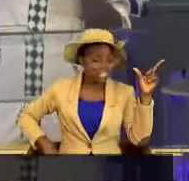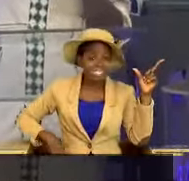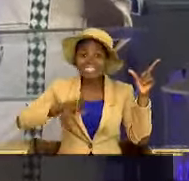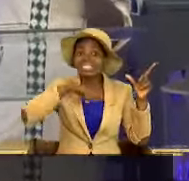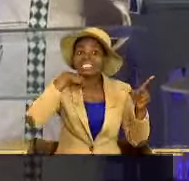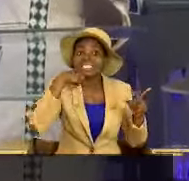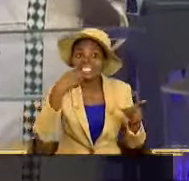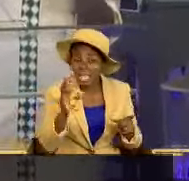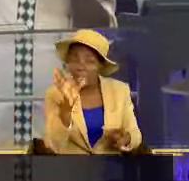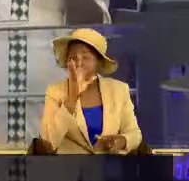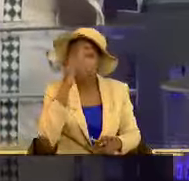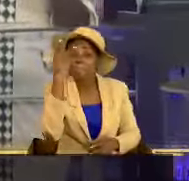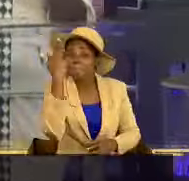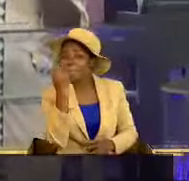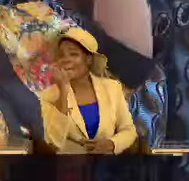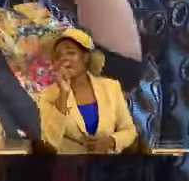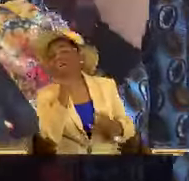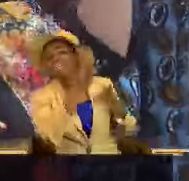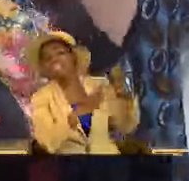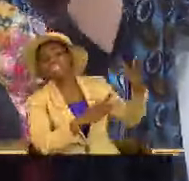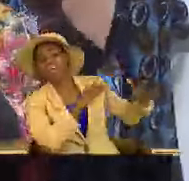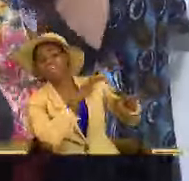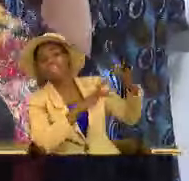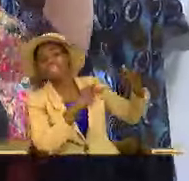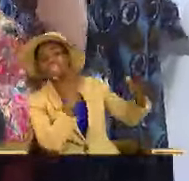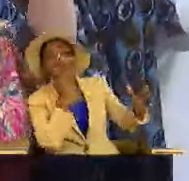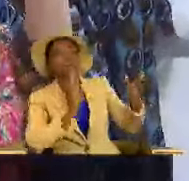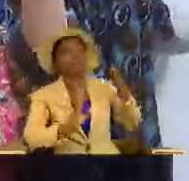mercy of God